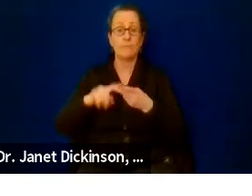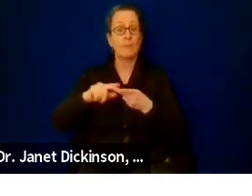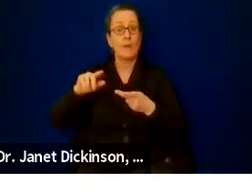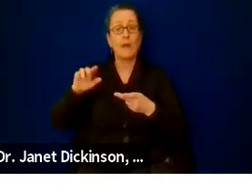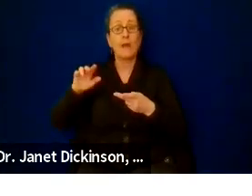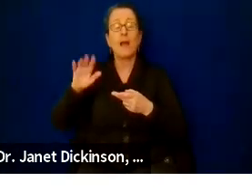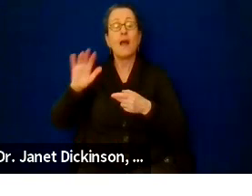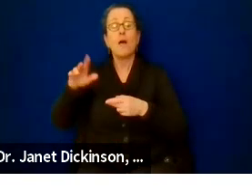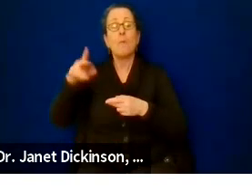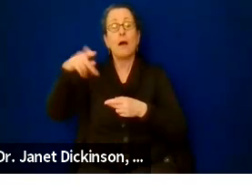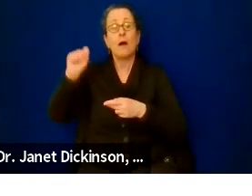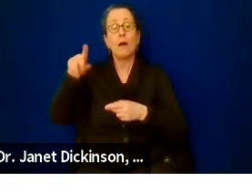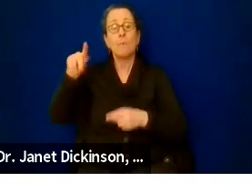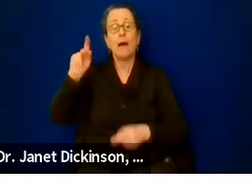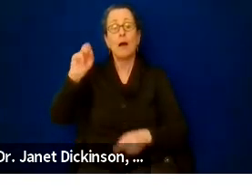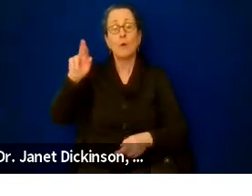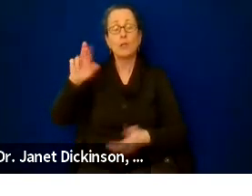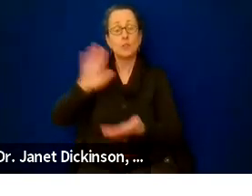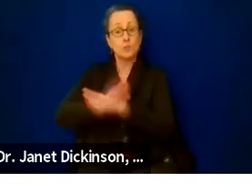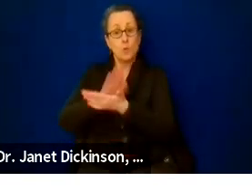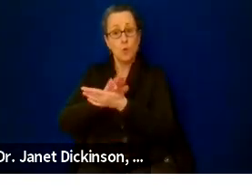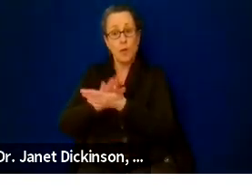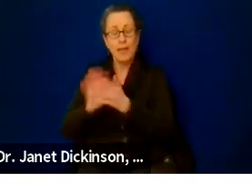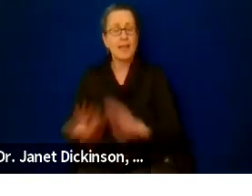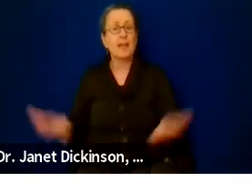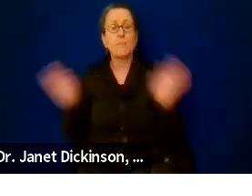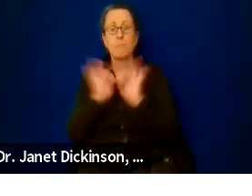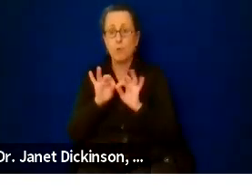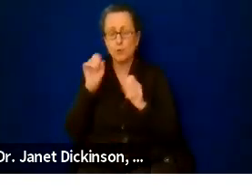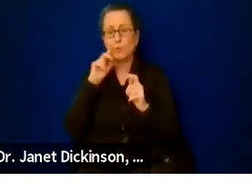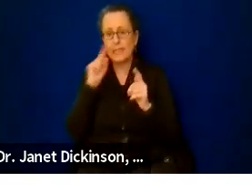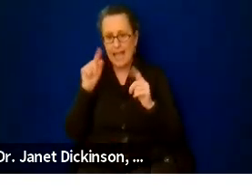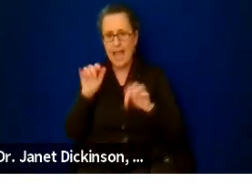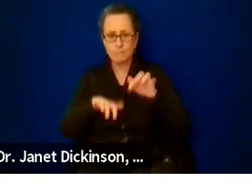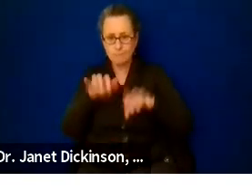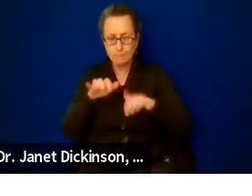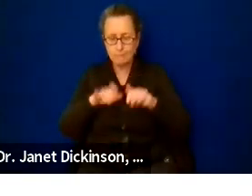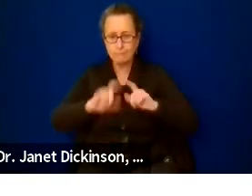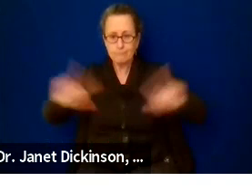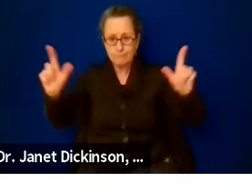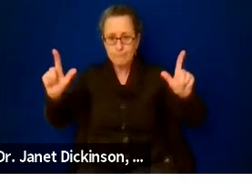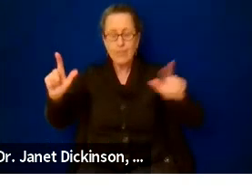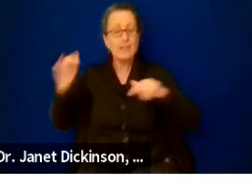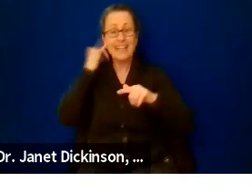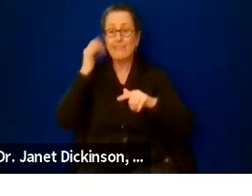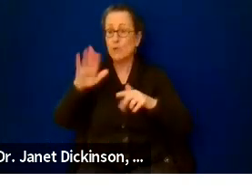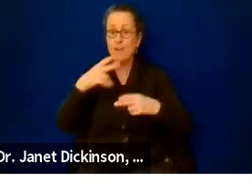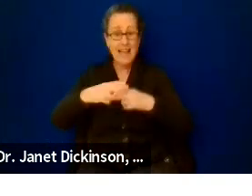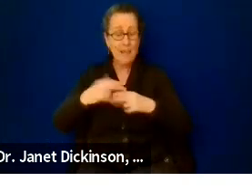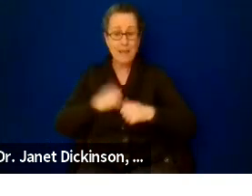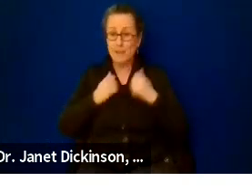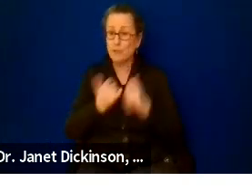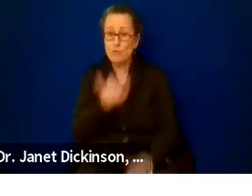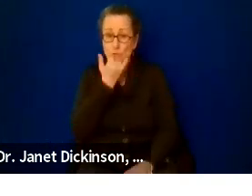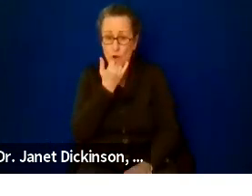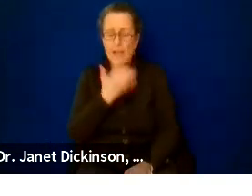if you're not quite sure how to do that, call your child's school. If you haven't been receiving my school messenger messages, do please make sure